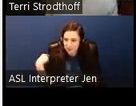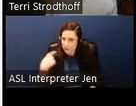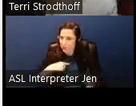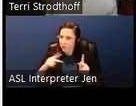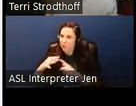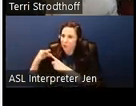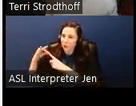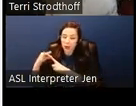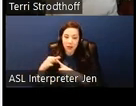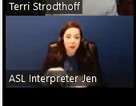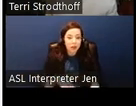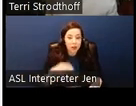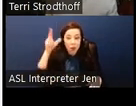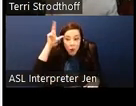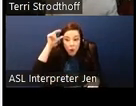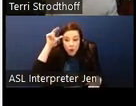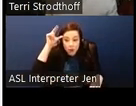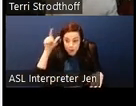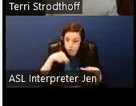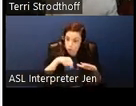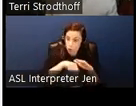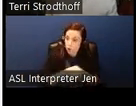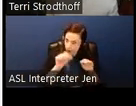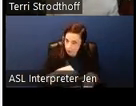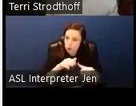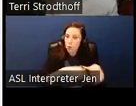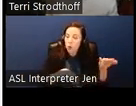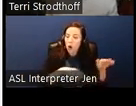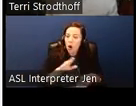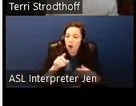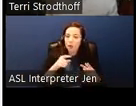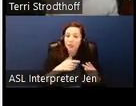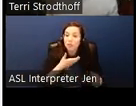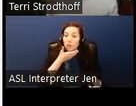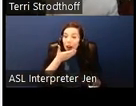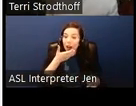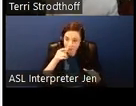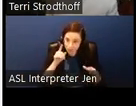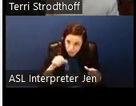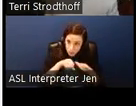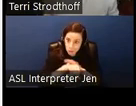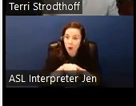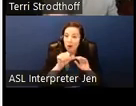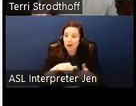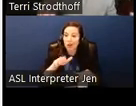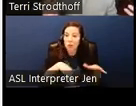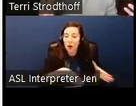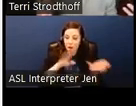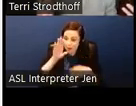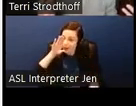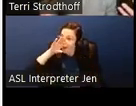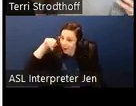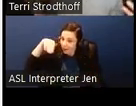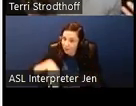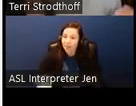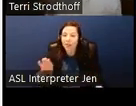Horses pop out and they can walk. Giraffes pop out and they can walk. Elephants pop